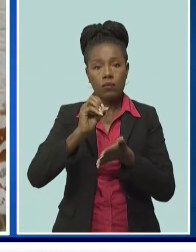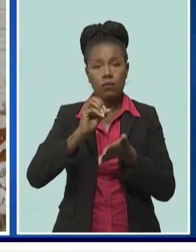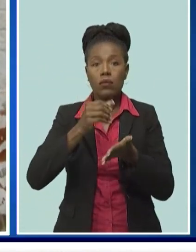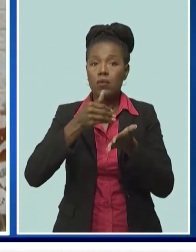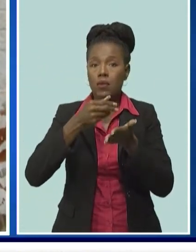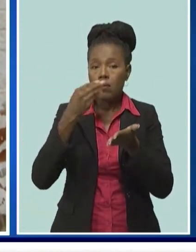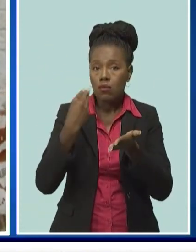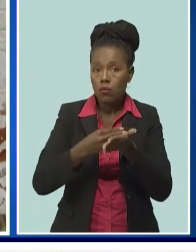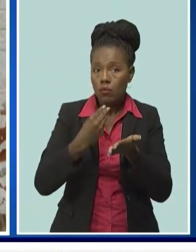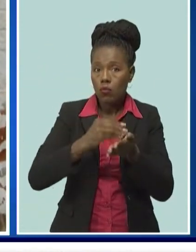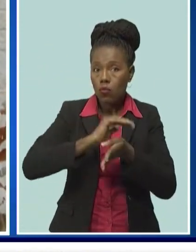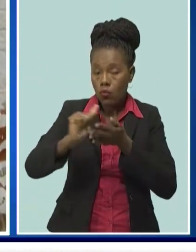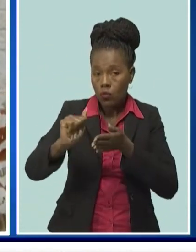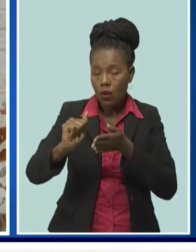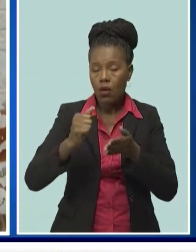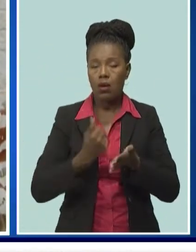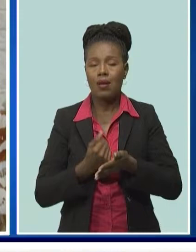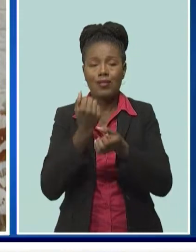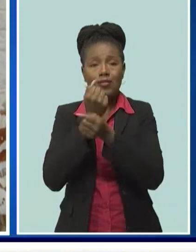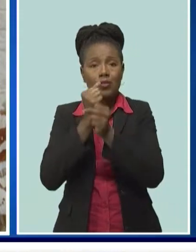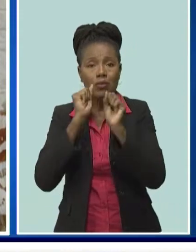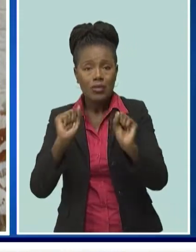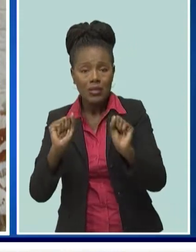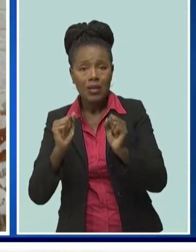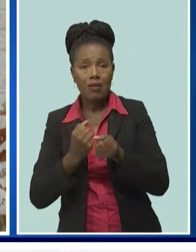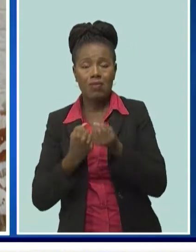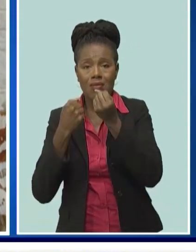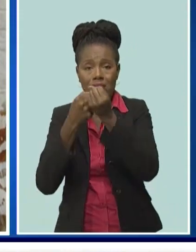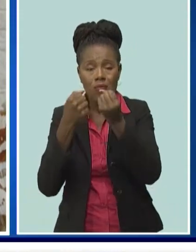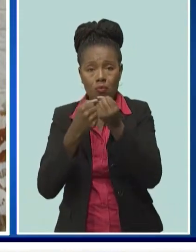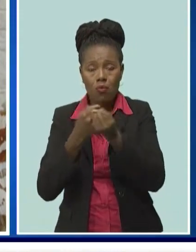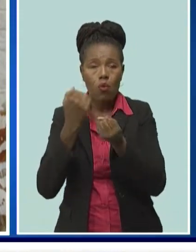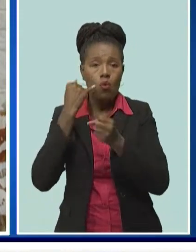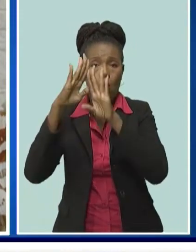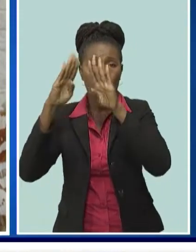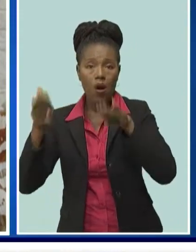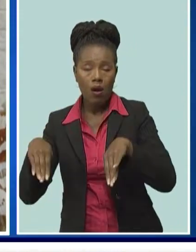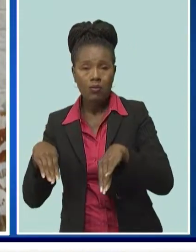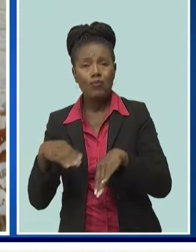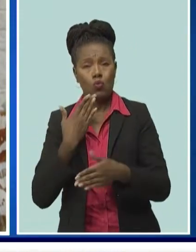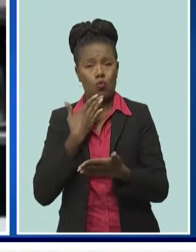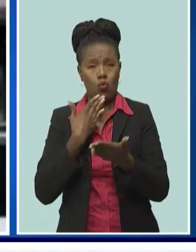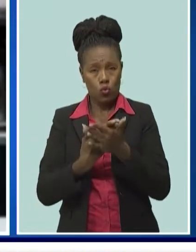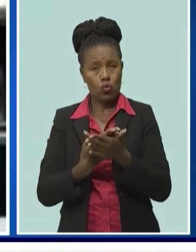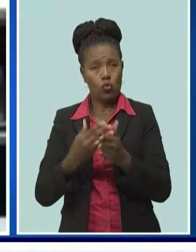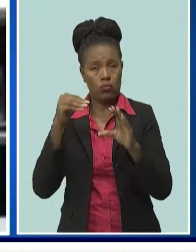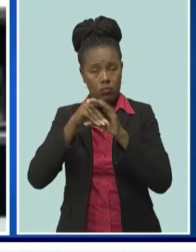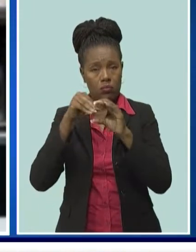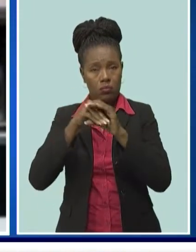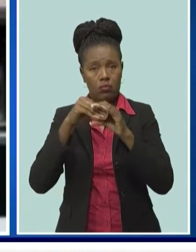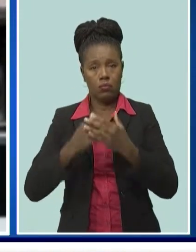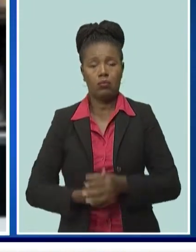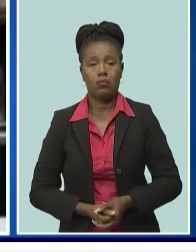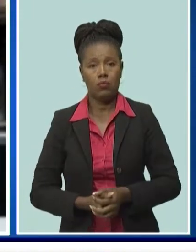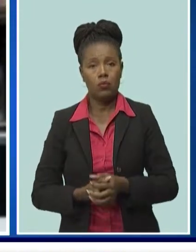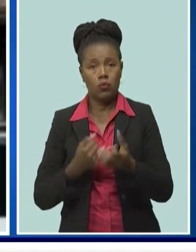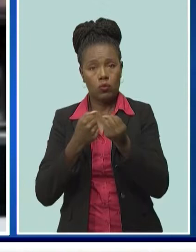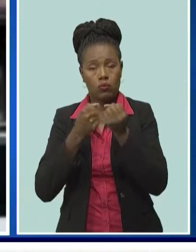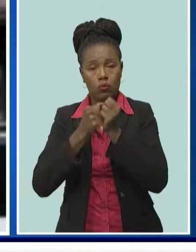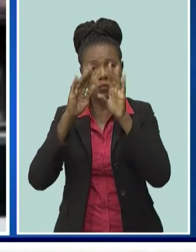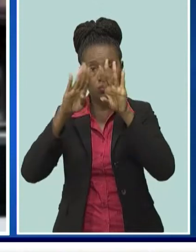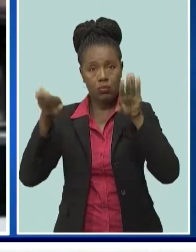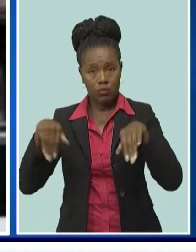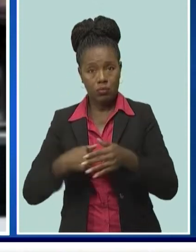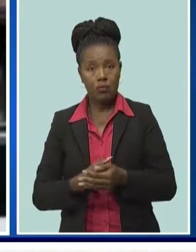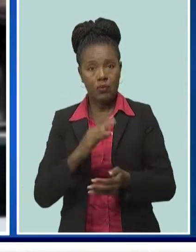to save on your cost should you have damage, it is a good investment in your house. On the cultural front, Cabinet has approved